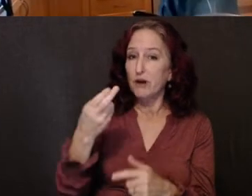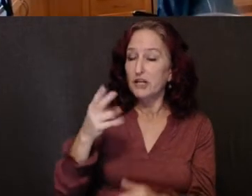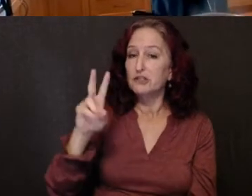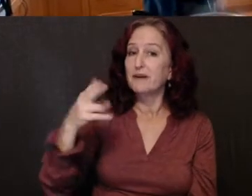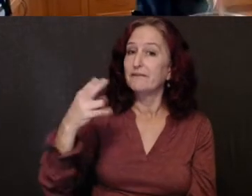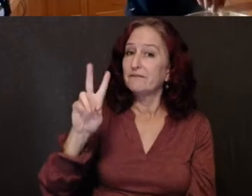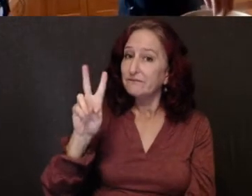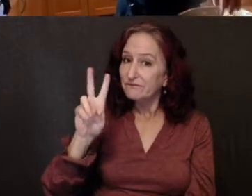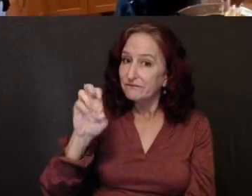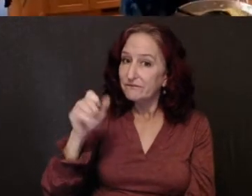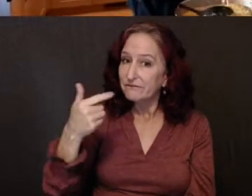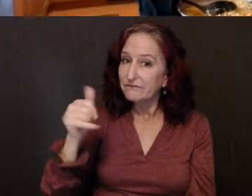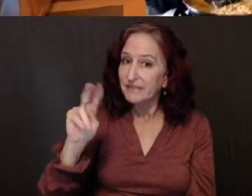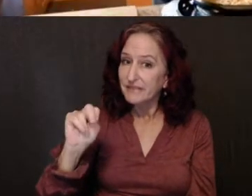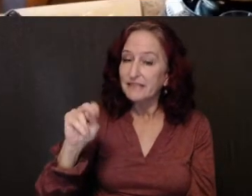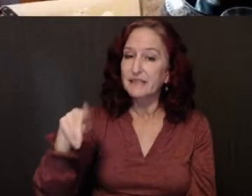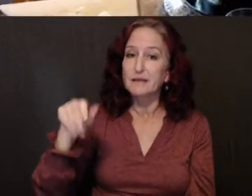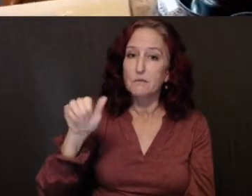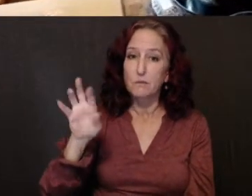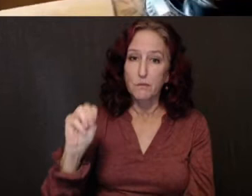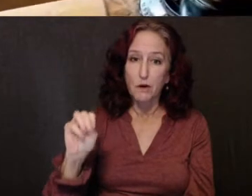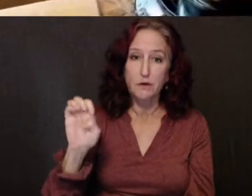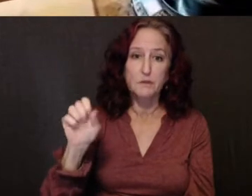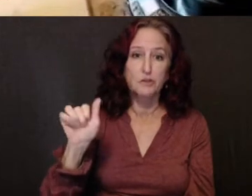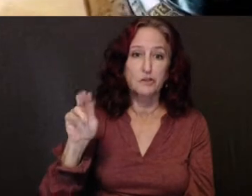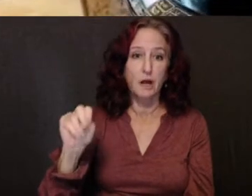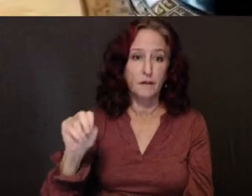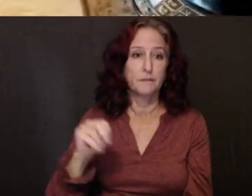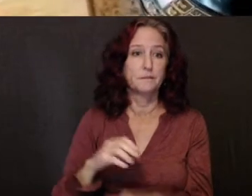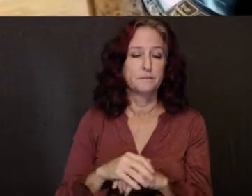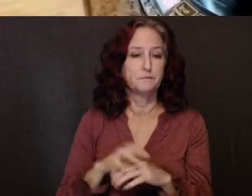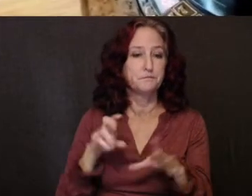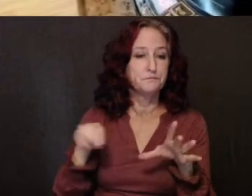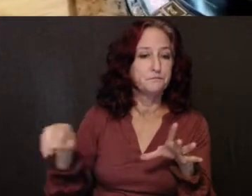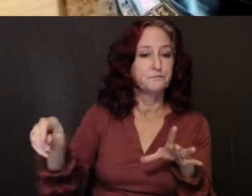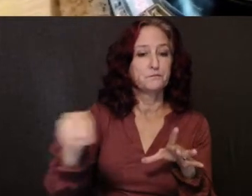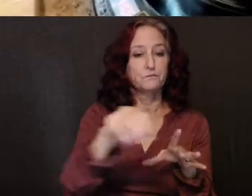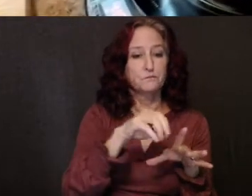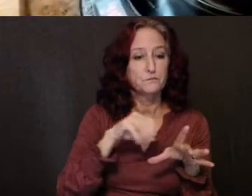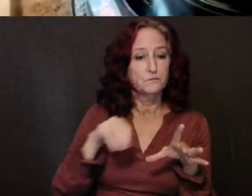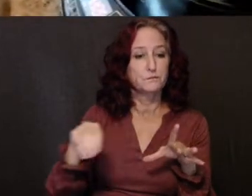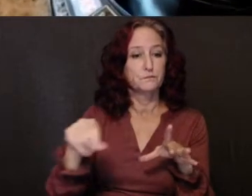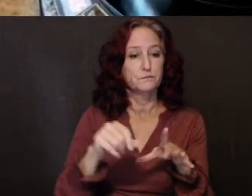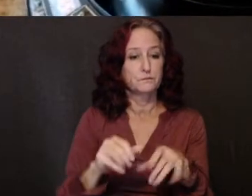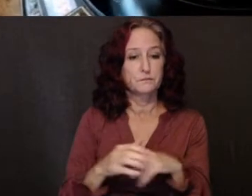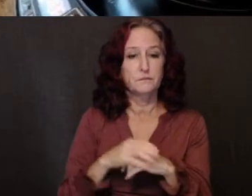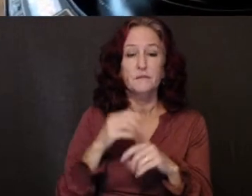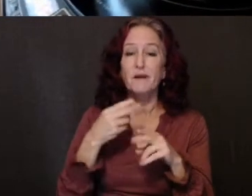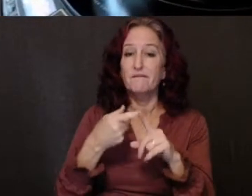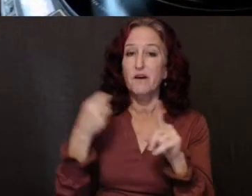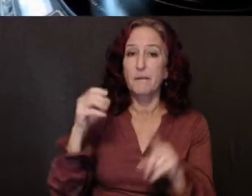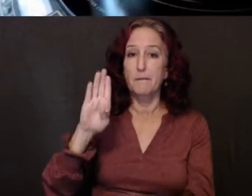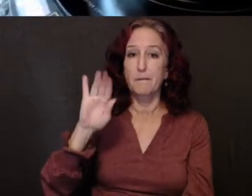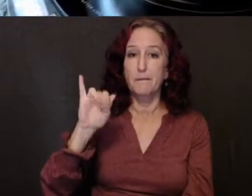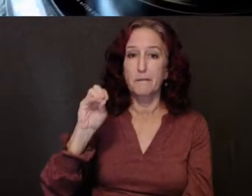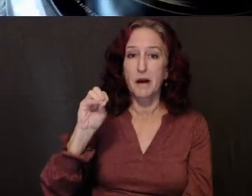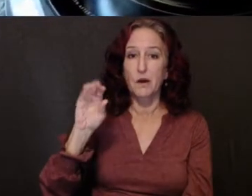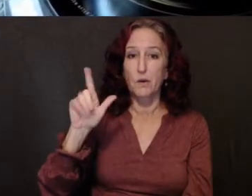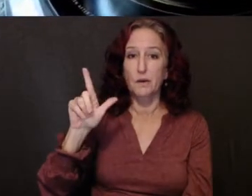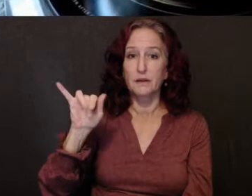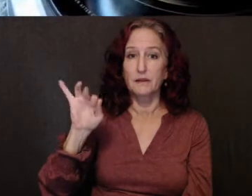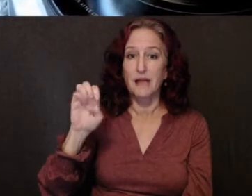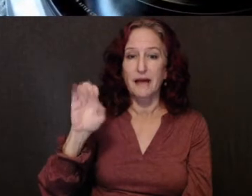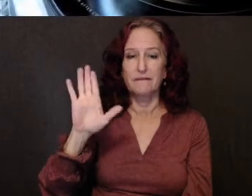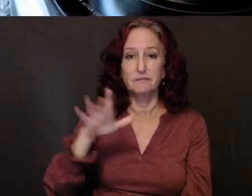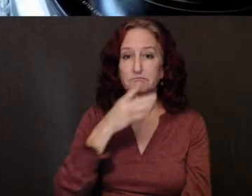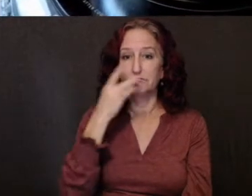some Parmesan. This is fresh vegan Parmesan. This